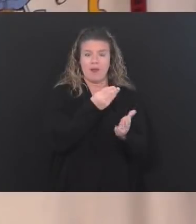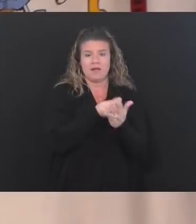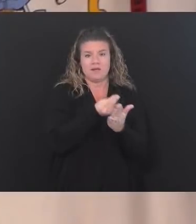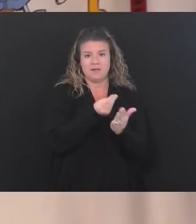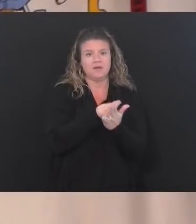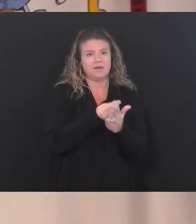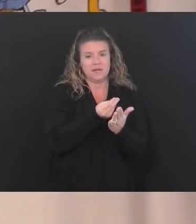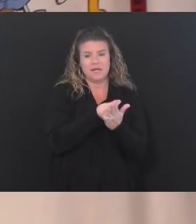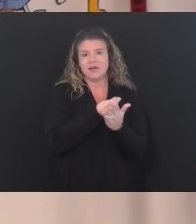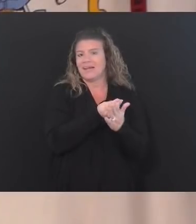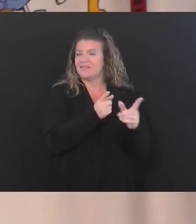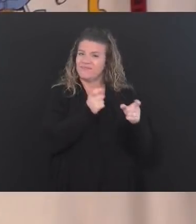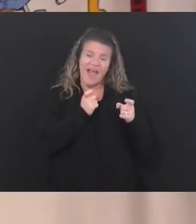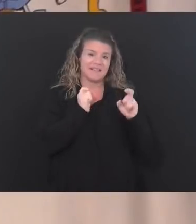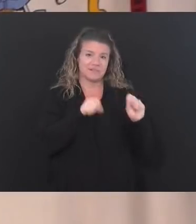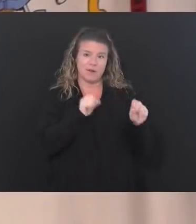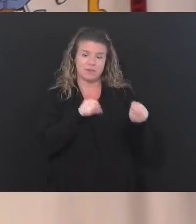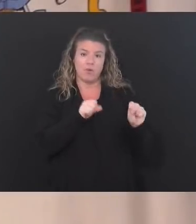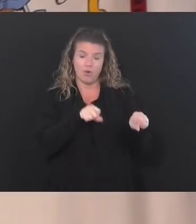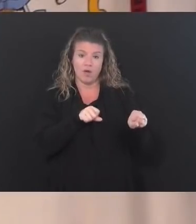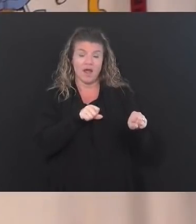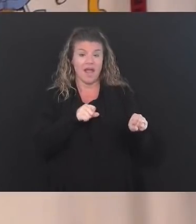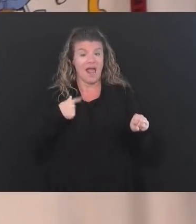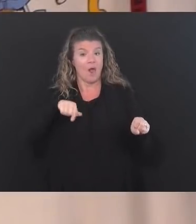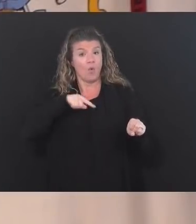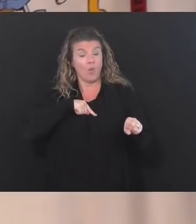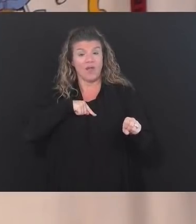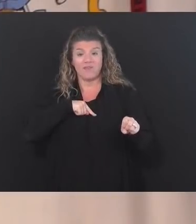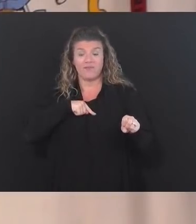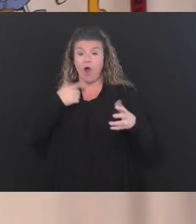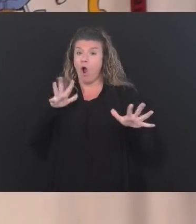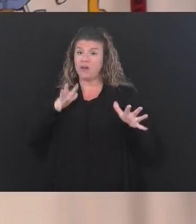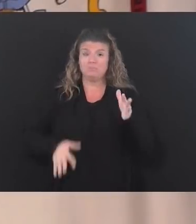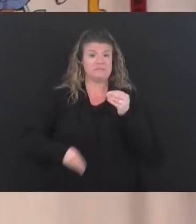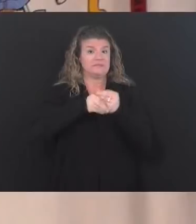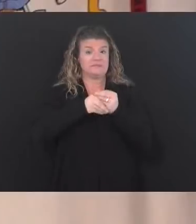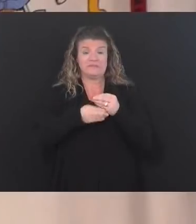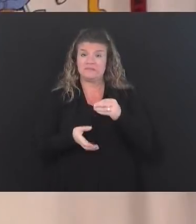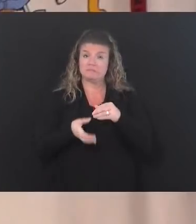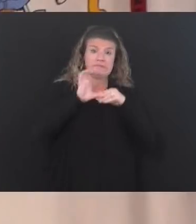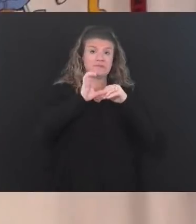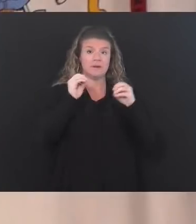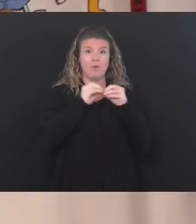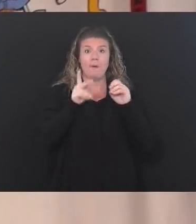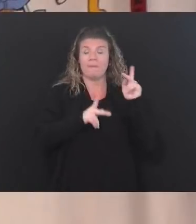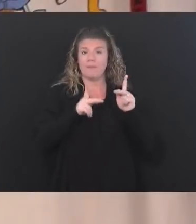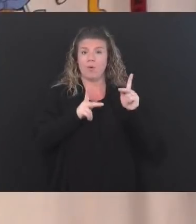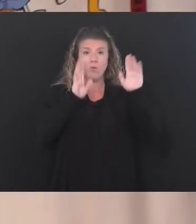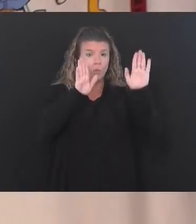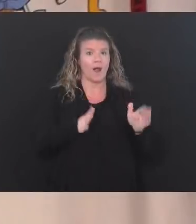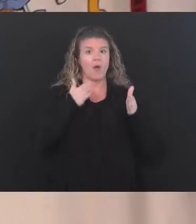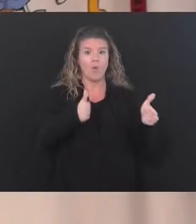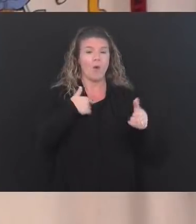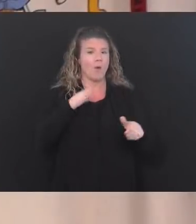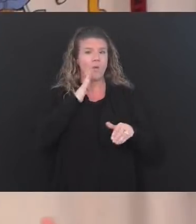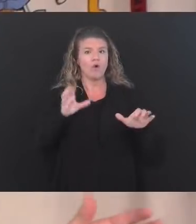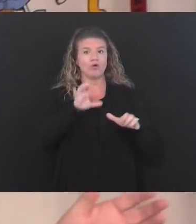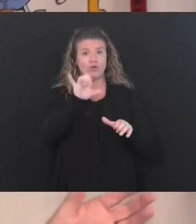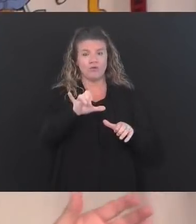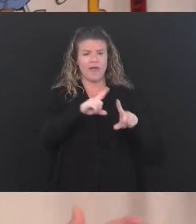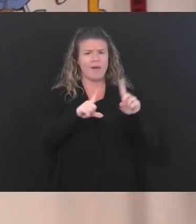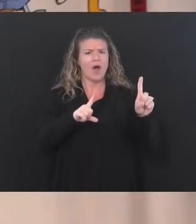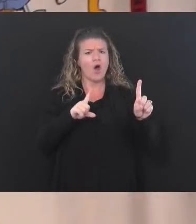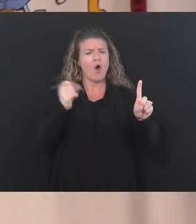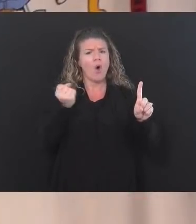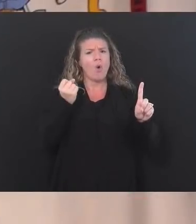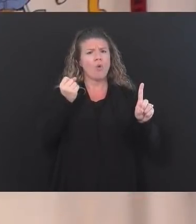and as quickly as possible. And we've amped that up in a great big way. And we're going to get that done. But Brian, hold on